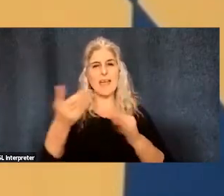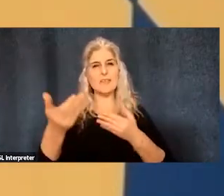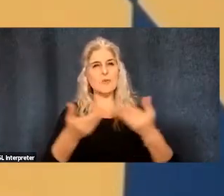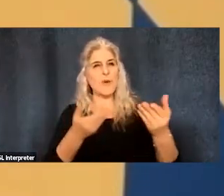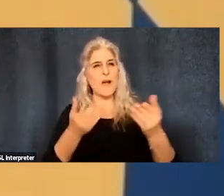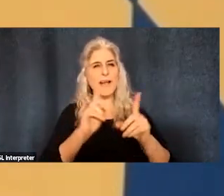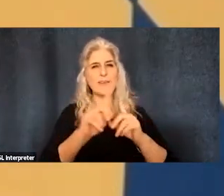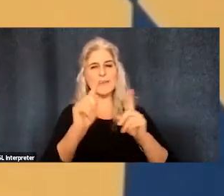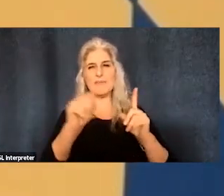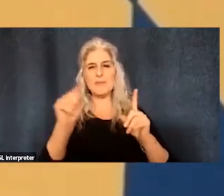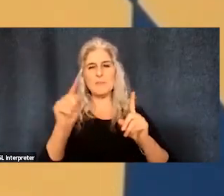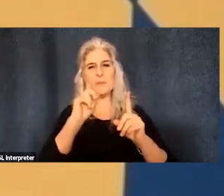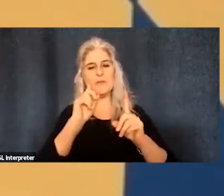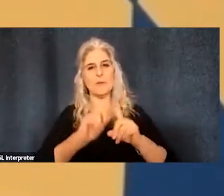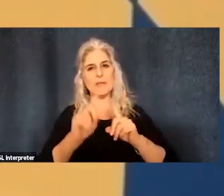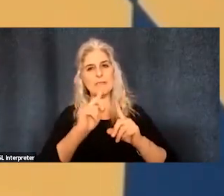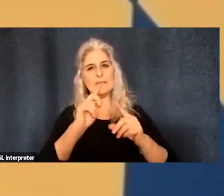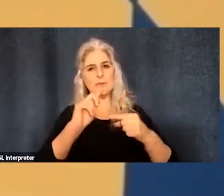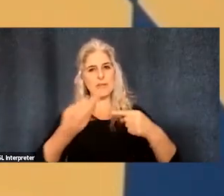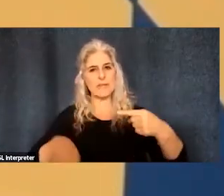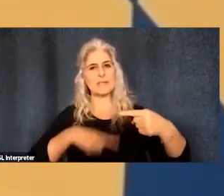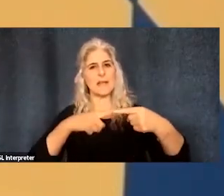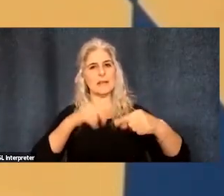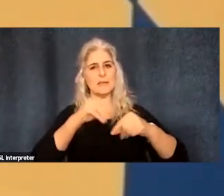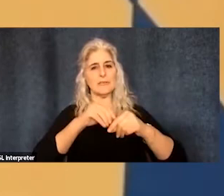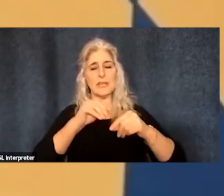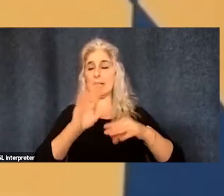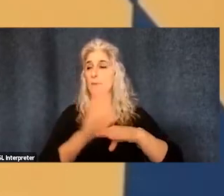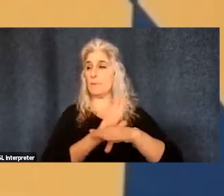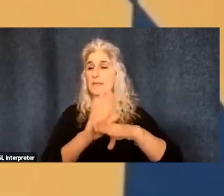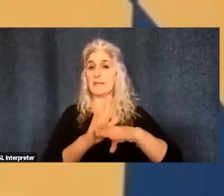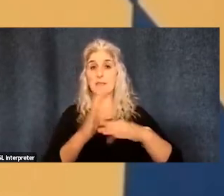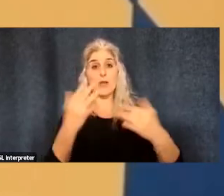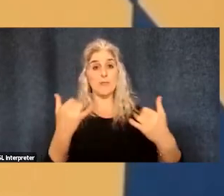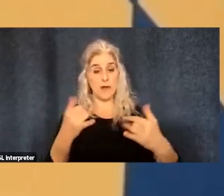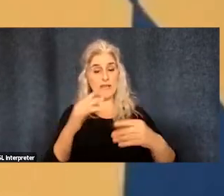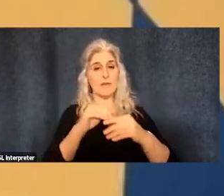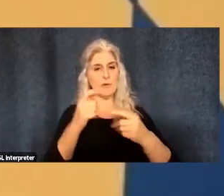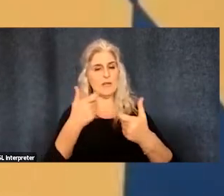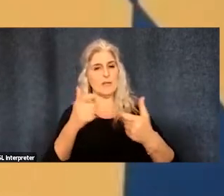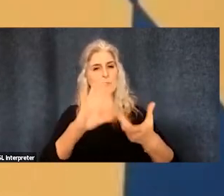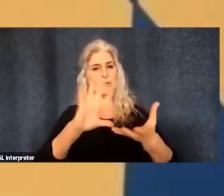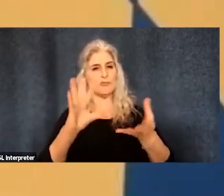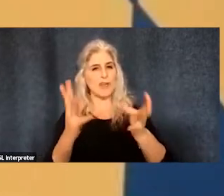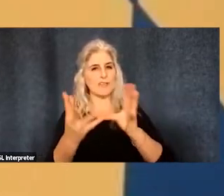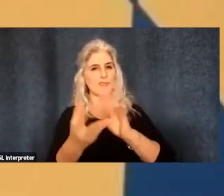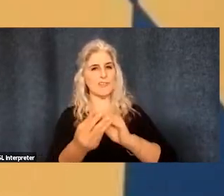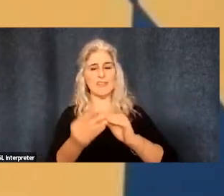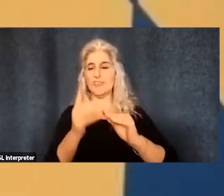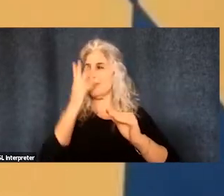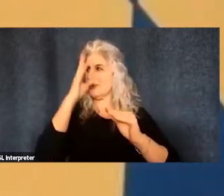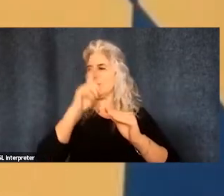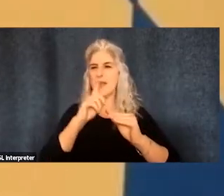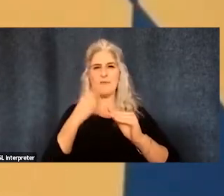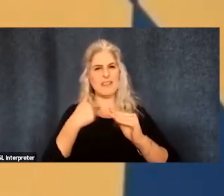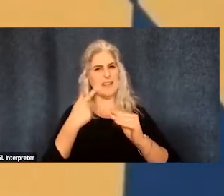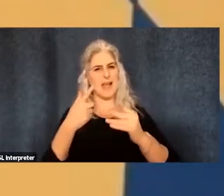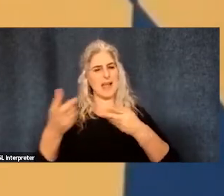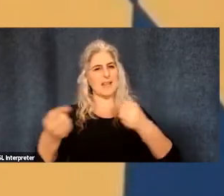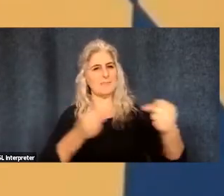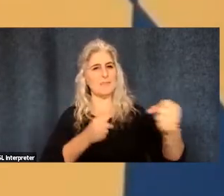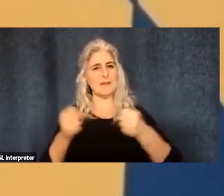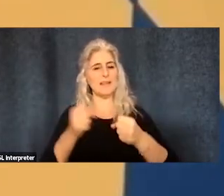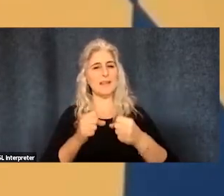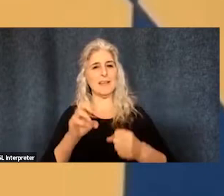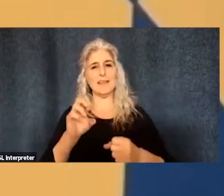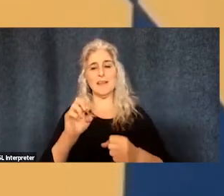different cycles in a business. And we're in a transformational cycle. So I was looking for entrepreneurs prepared to take risks. I actually told